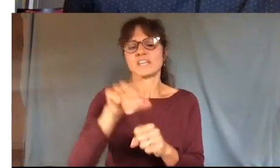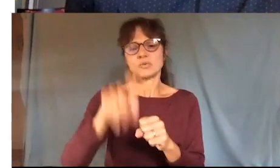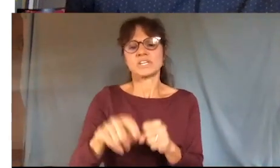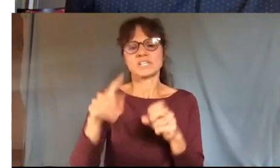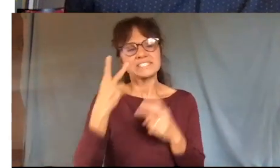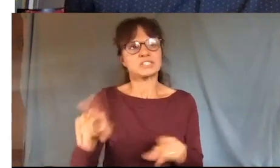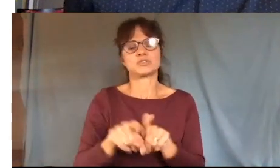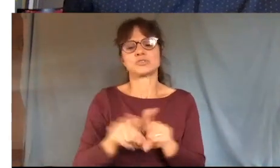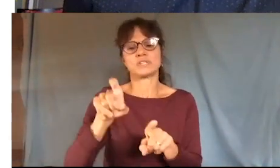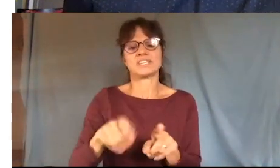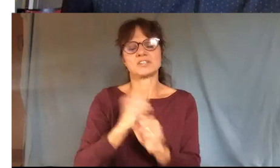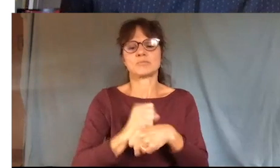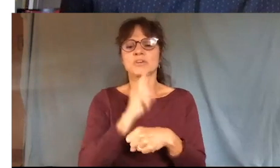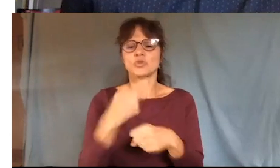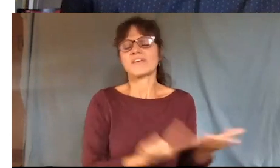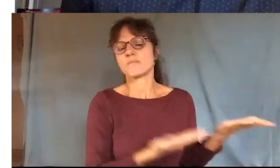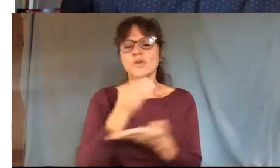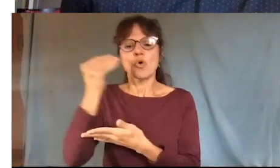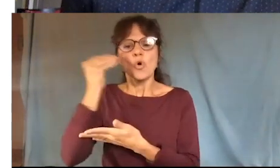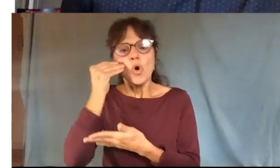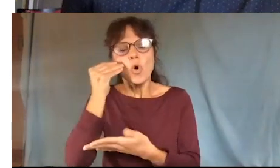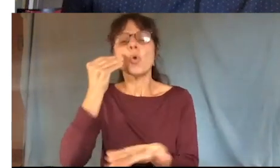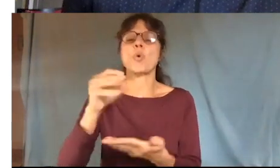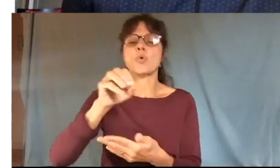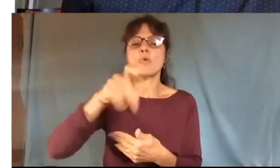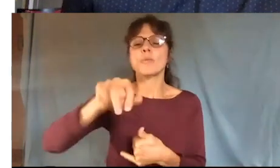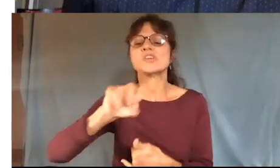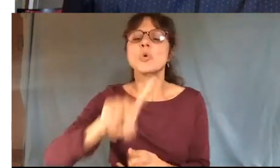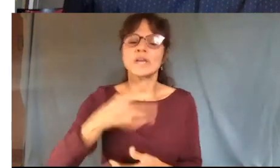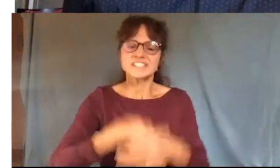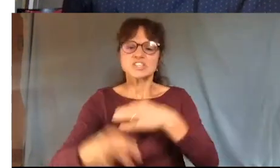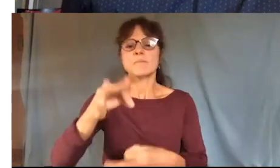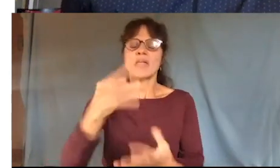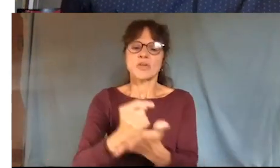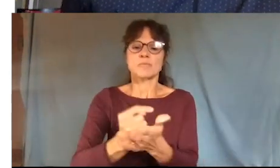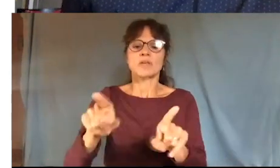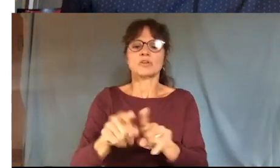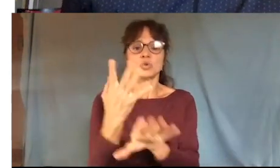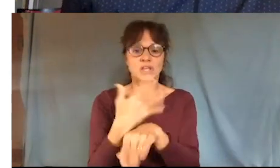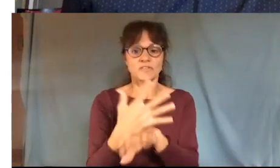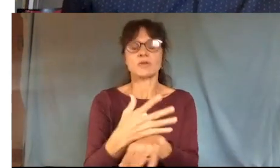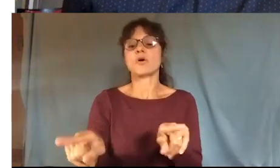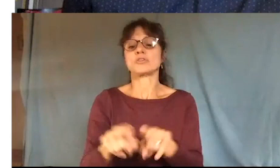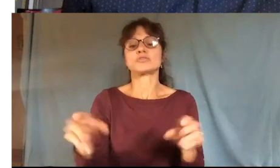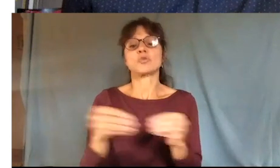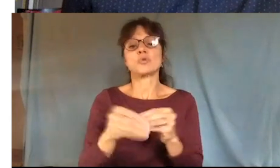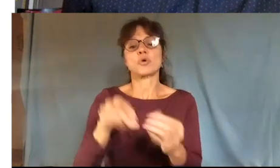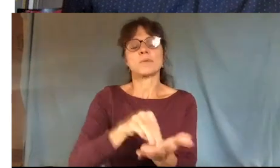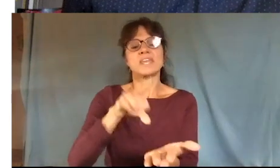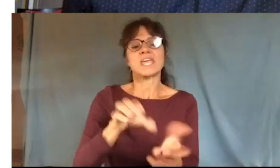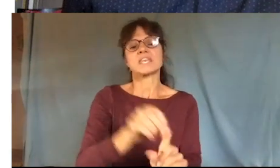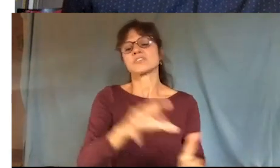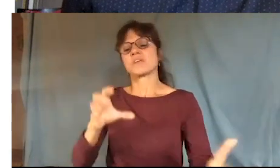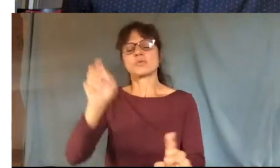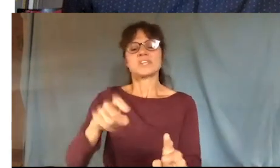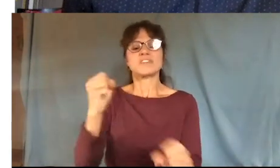at. We need to make sure that we have take-home opioid substitution therapy, telehealth, as well as greater Medicaid expansion. We need to fight for